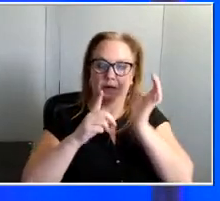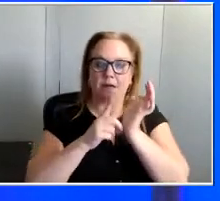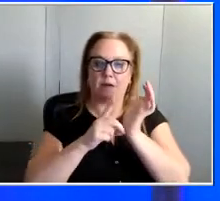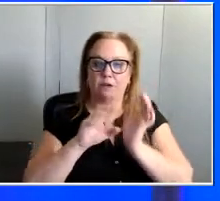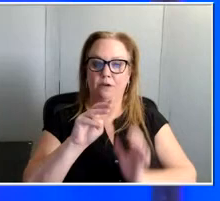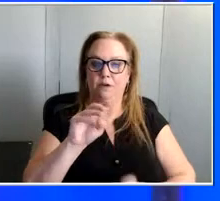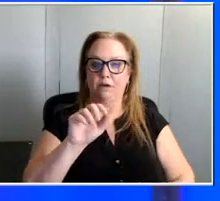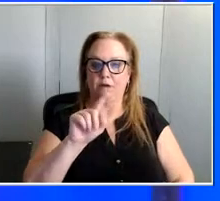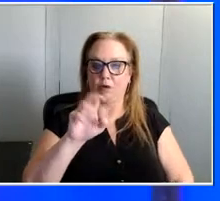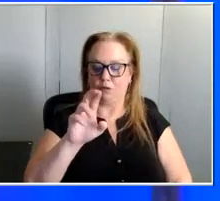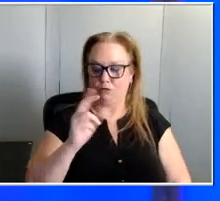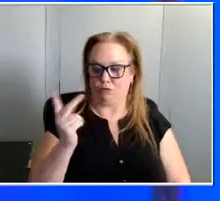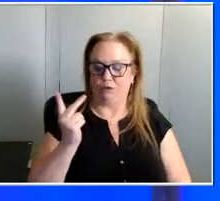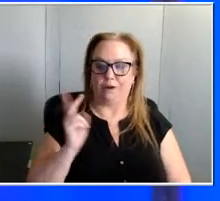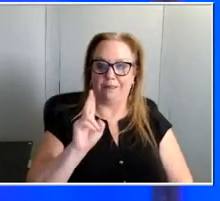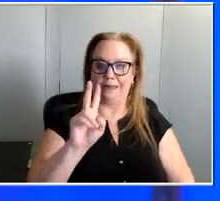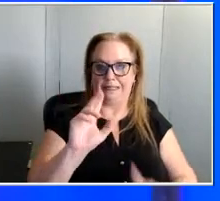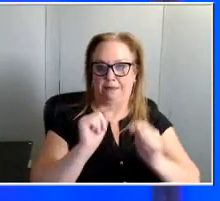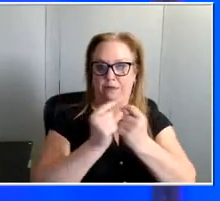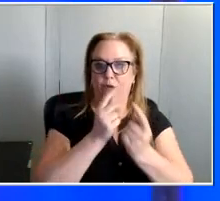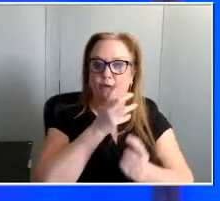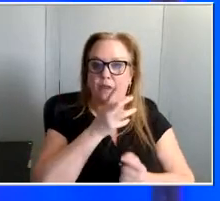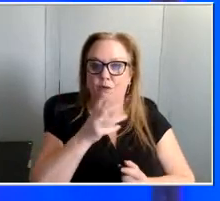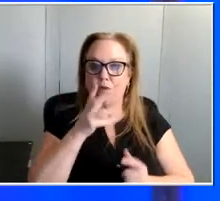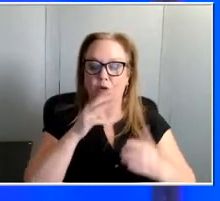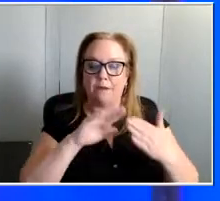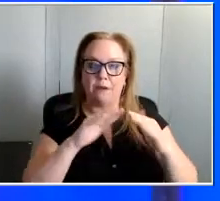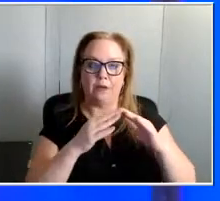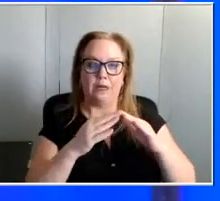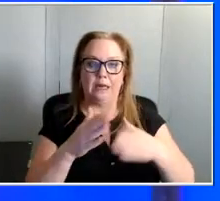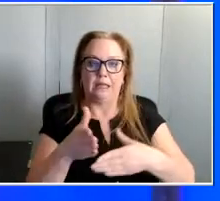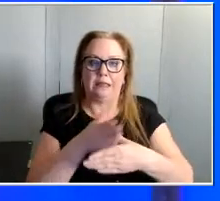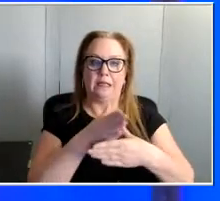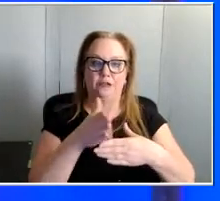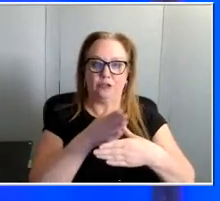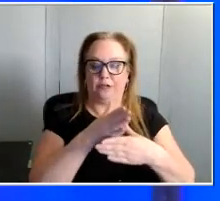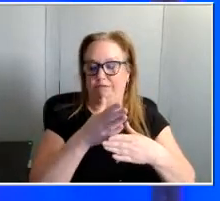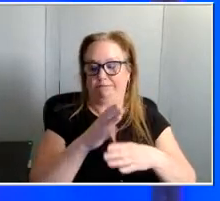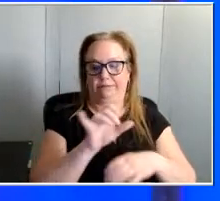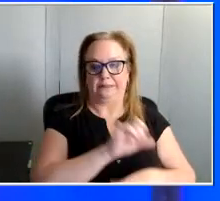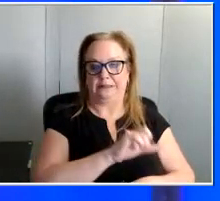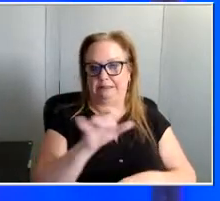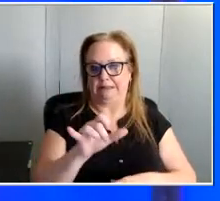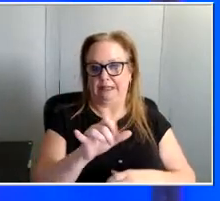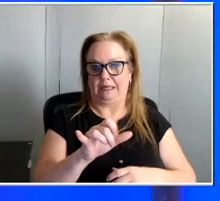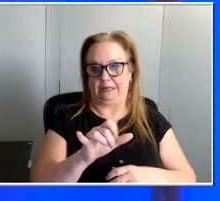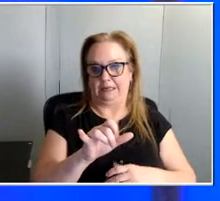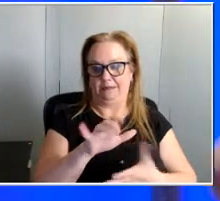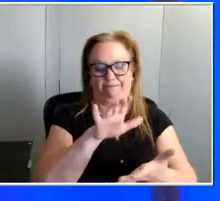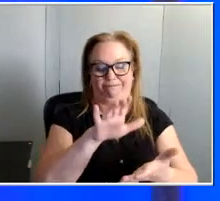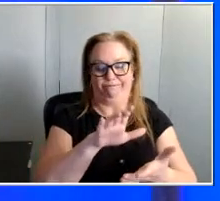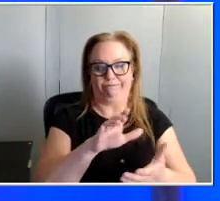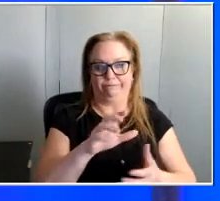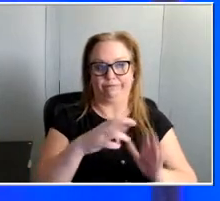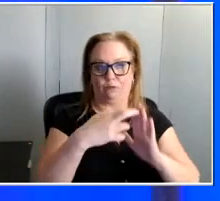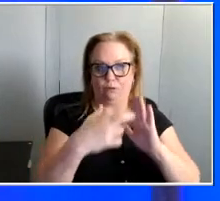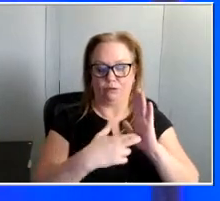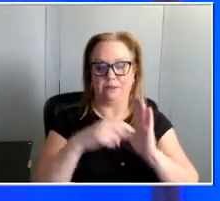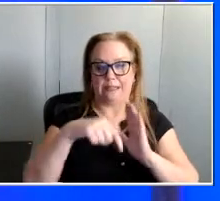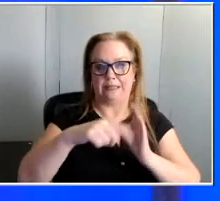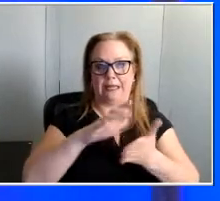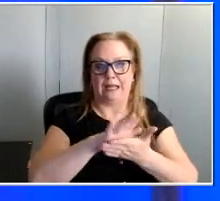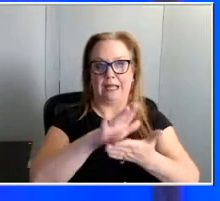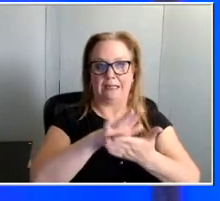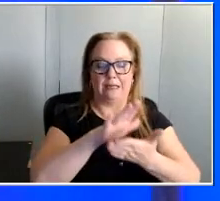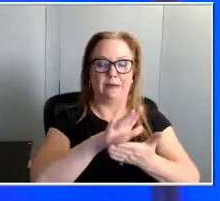out into a rural community. They share the same type of protocols that we use here at the academic medical center that our providers